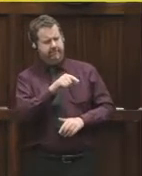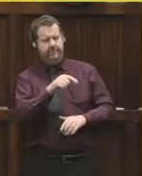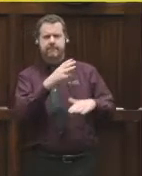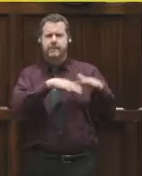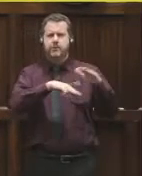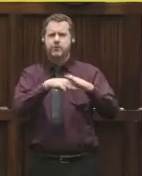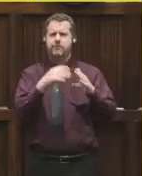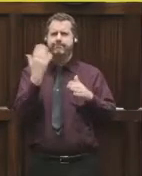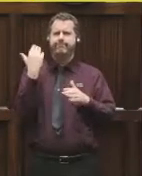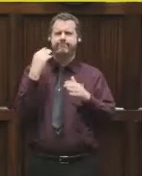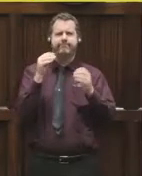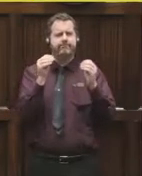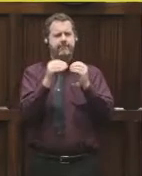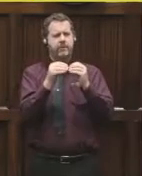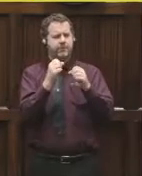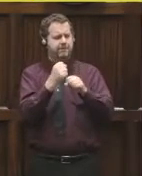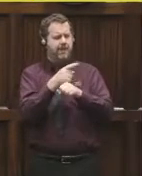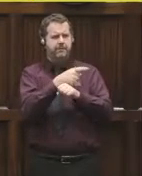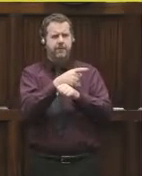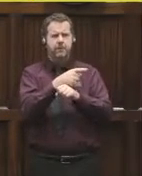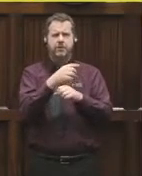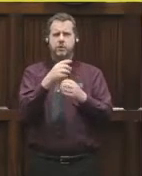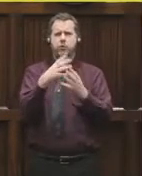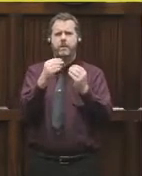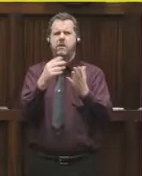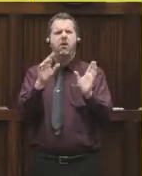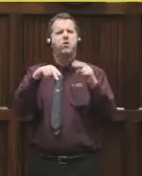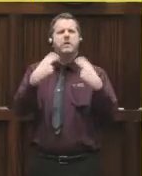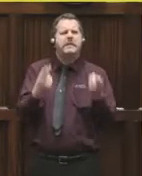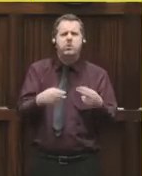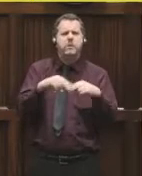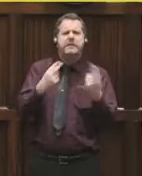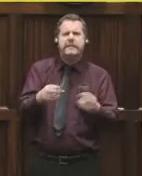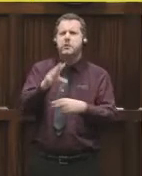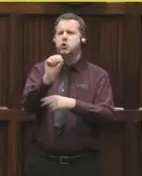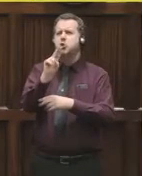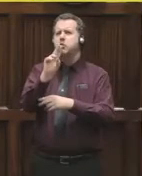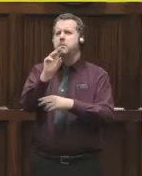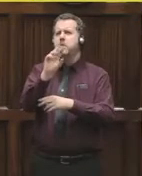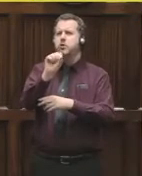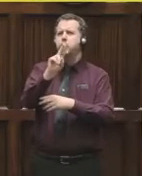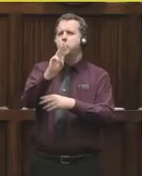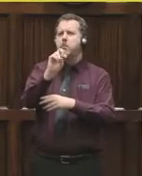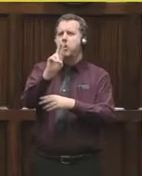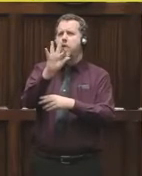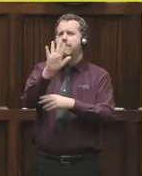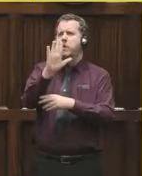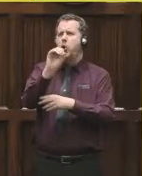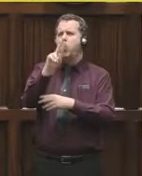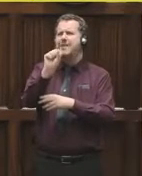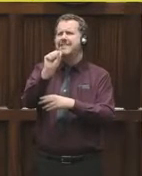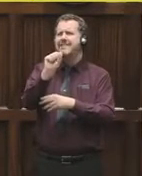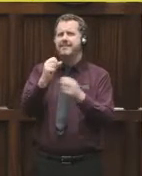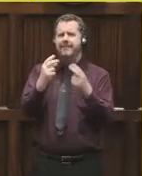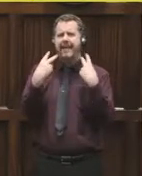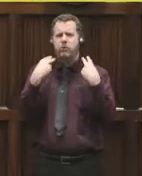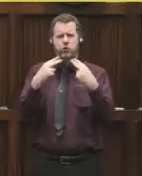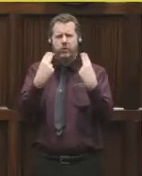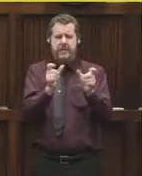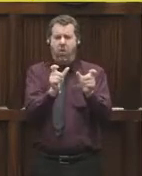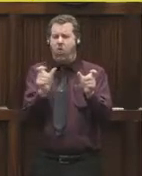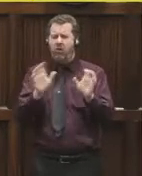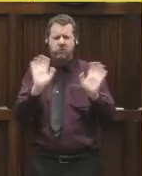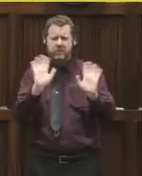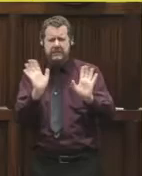reference to superfluous language in terms of drafting legislation. I have to